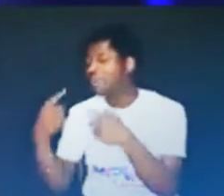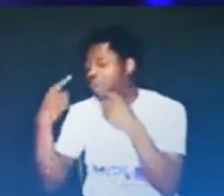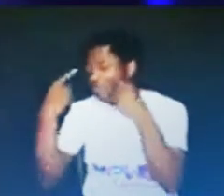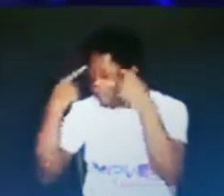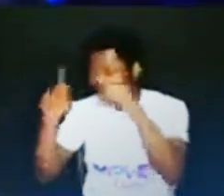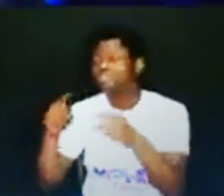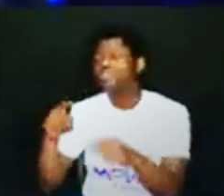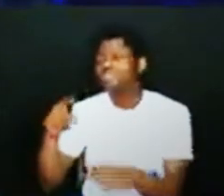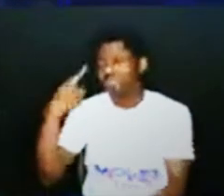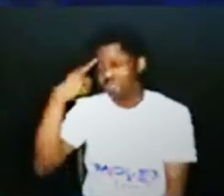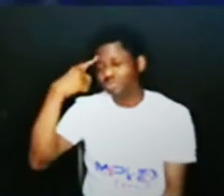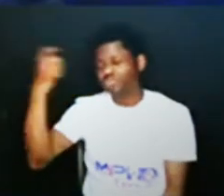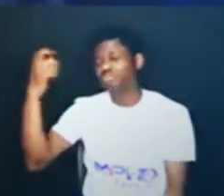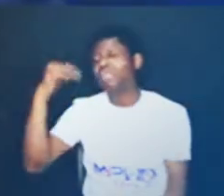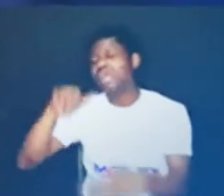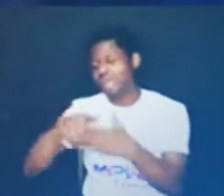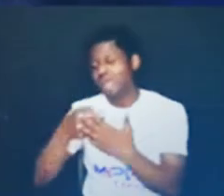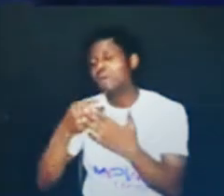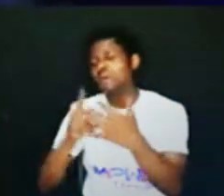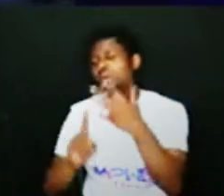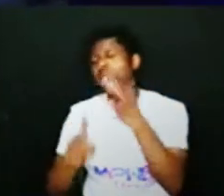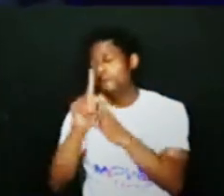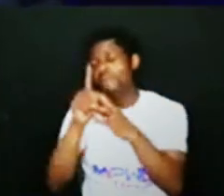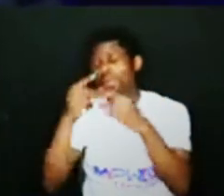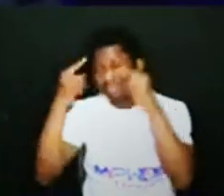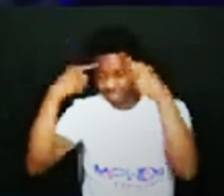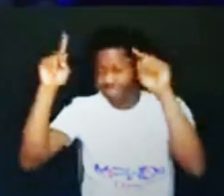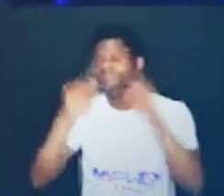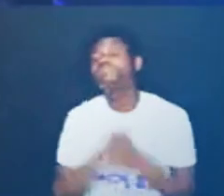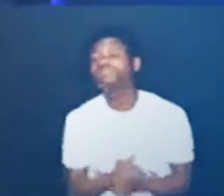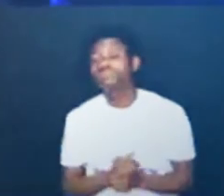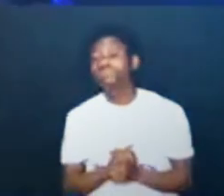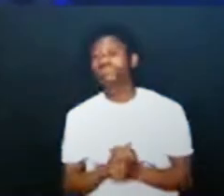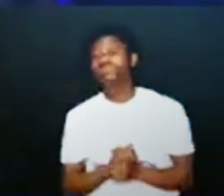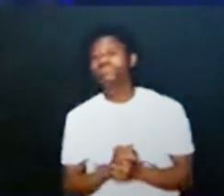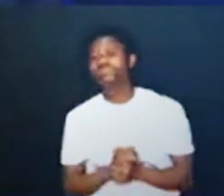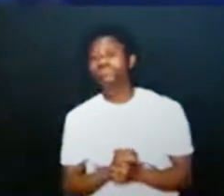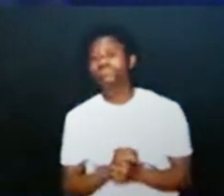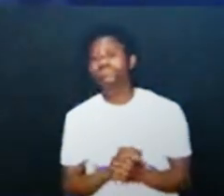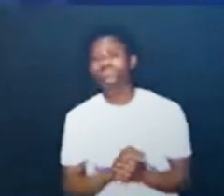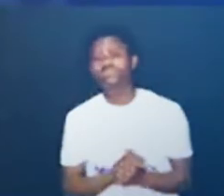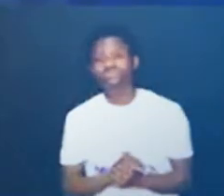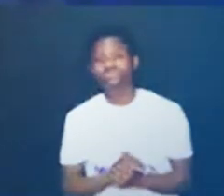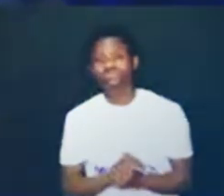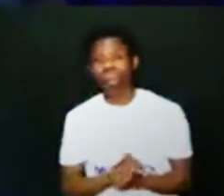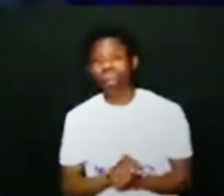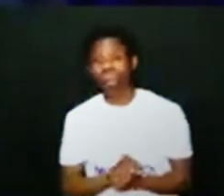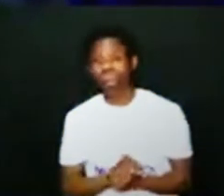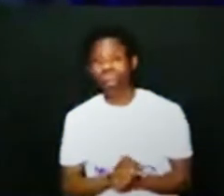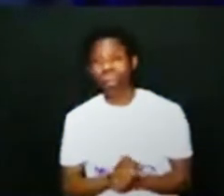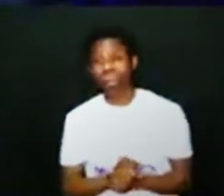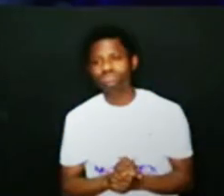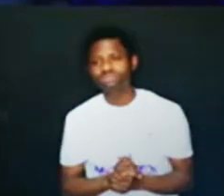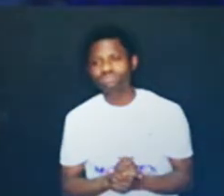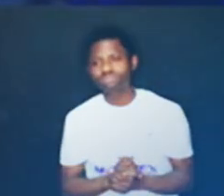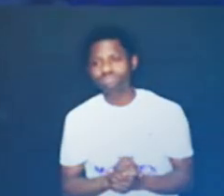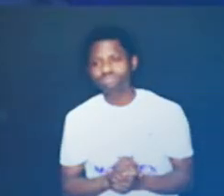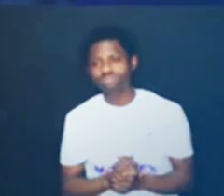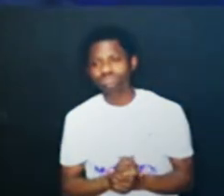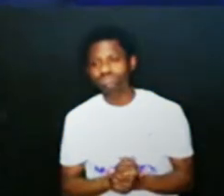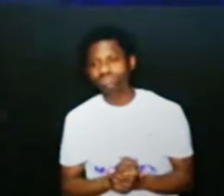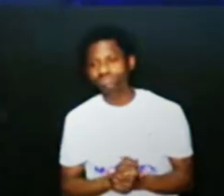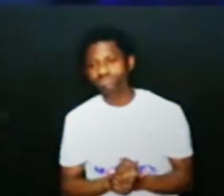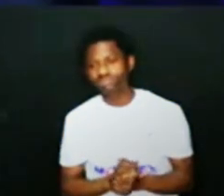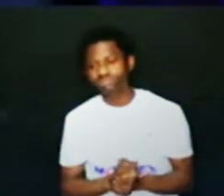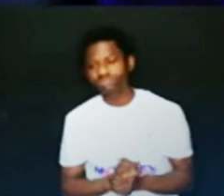dreams. Mumra yunkuno, nian tunun tuamine numniankase abwa boni bi ani yukununo na yenfe niana dae anane